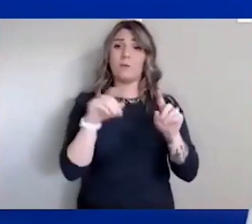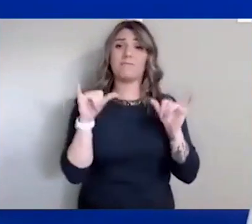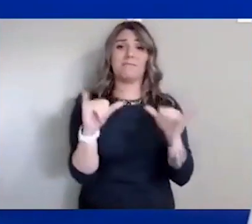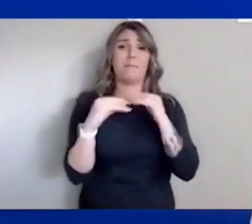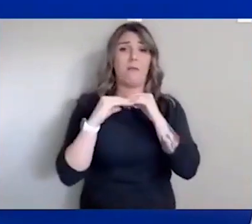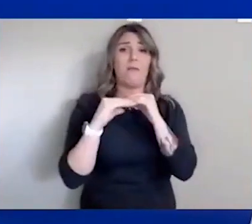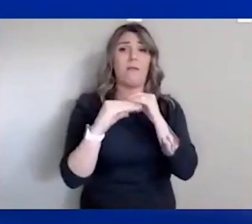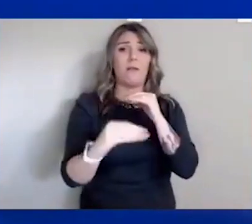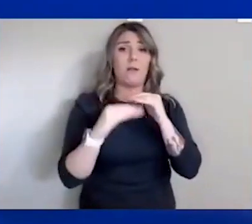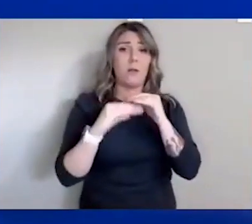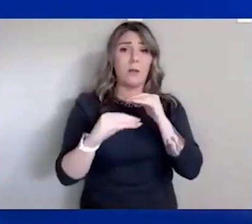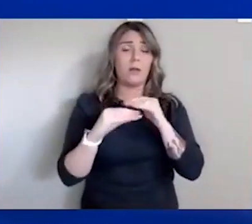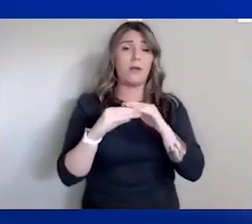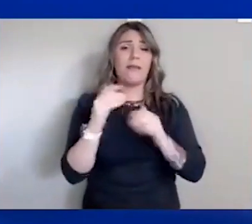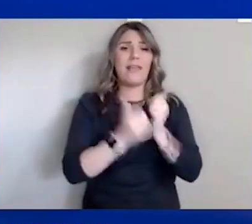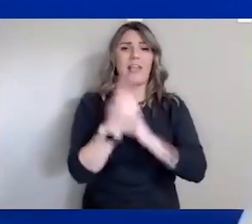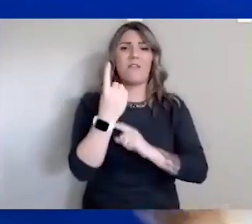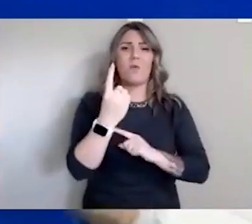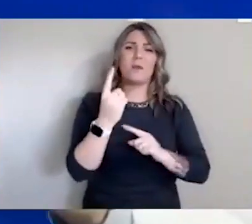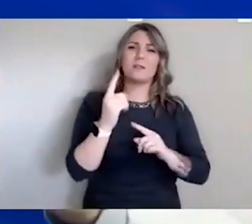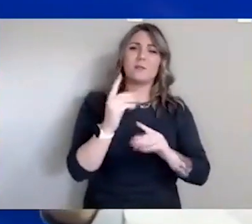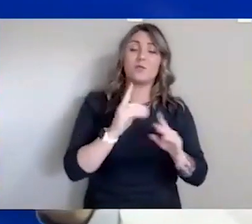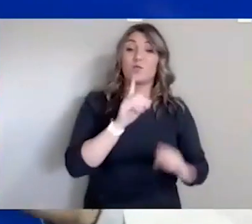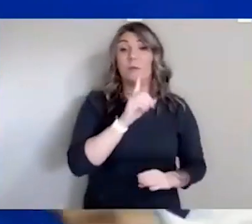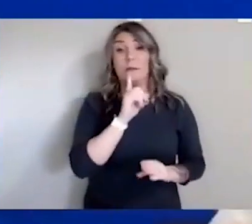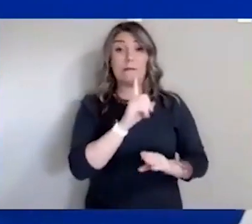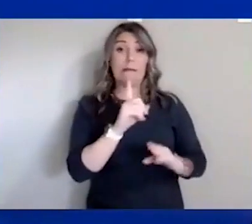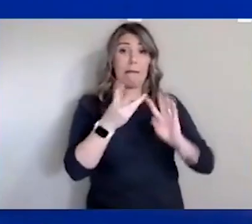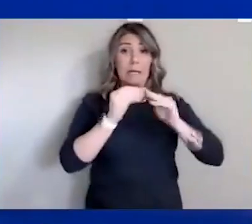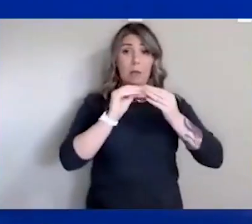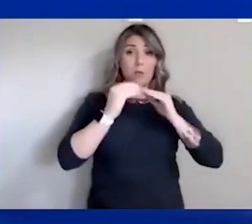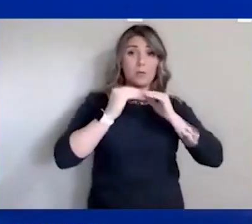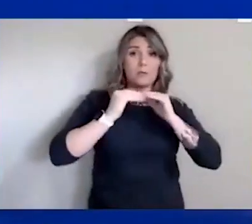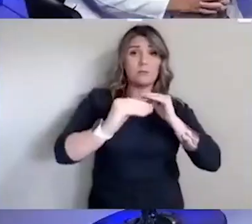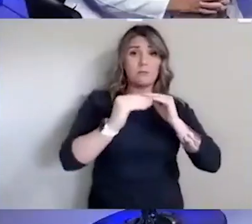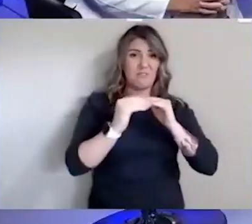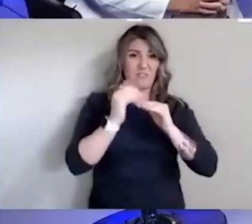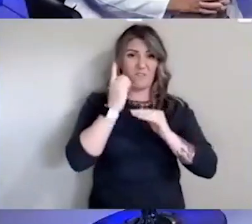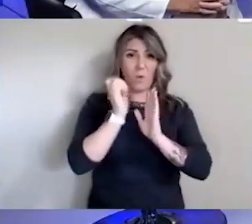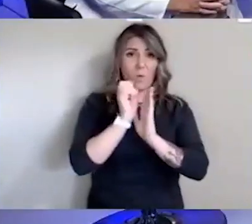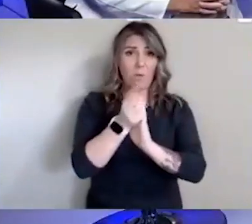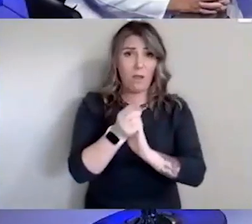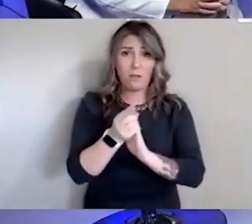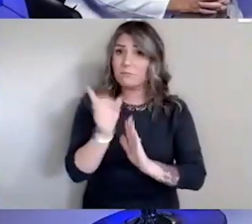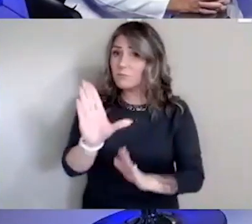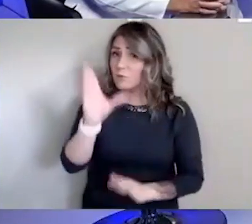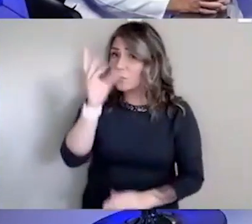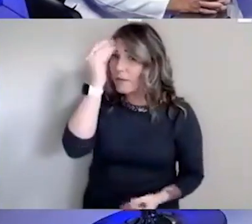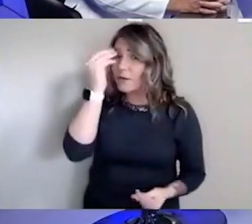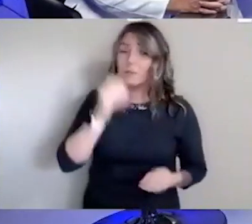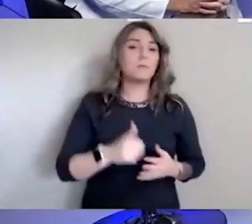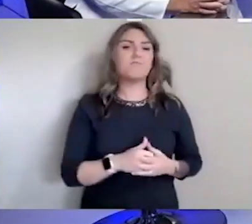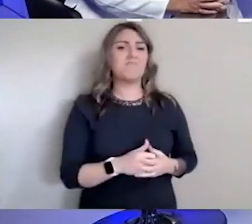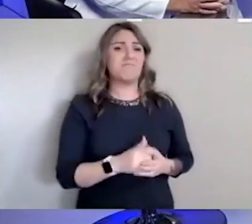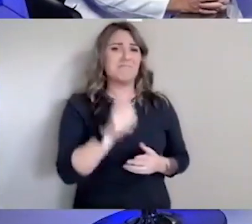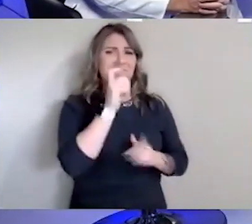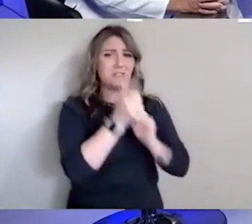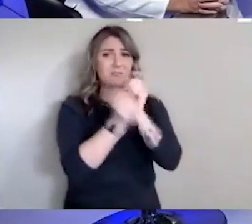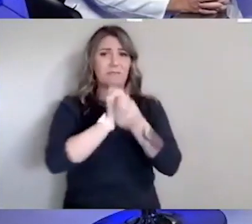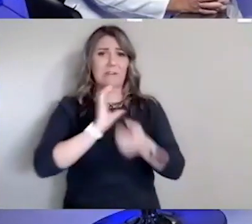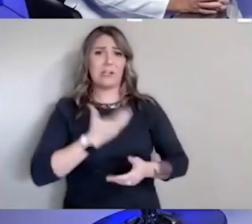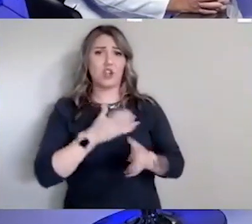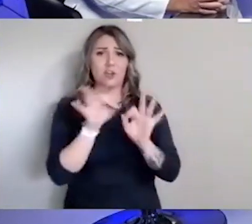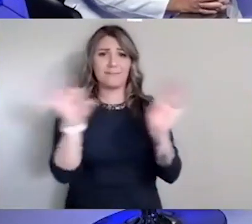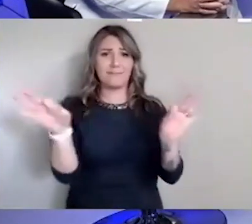kind of hit a plateau, and this is where we're going to be for a while. Other thoughts you have on that? No, we have not changed our definition at all. The problem